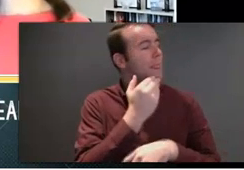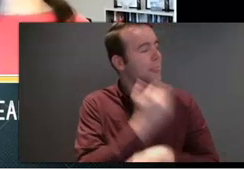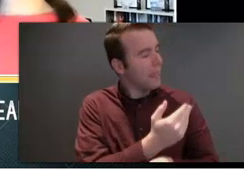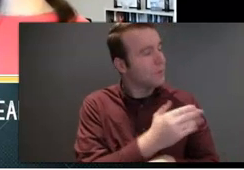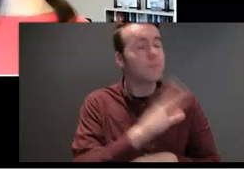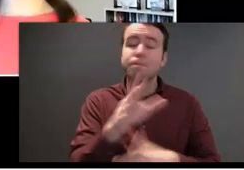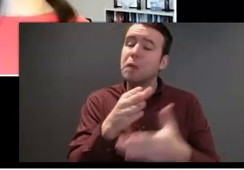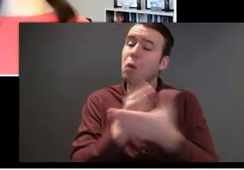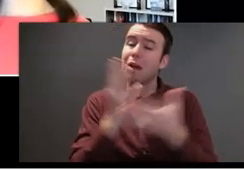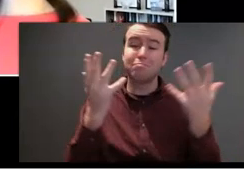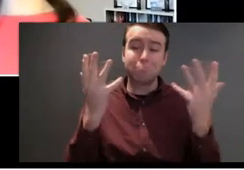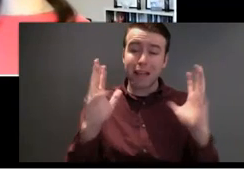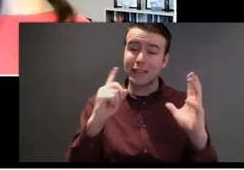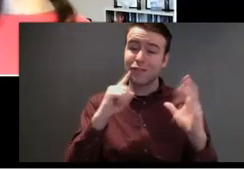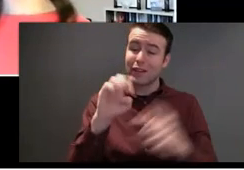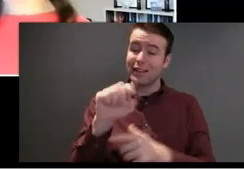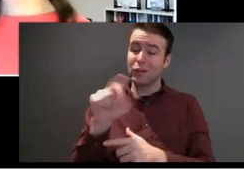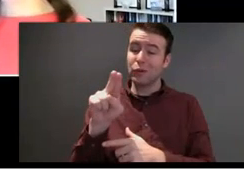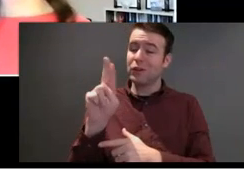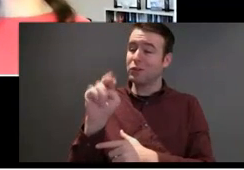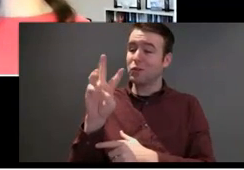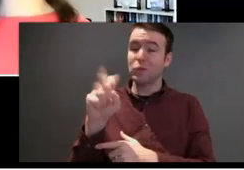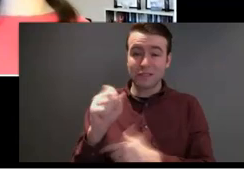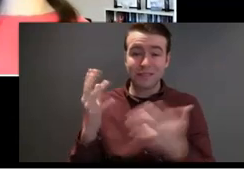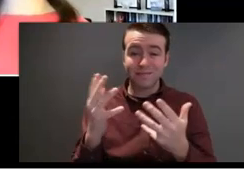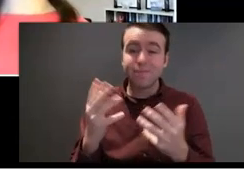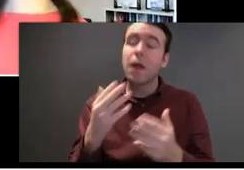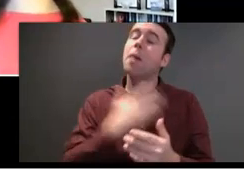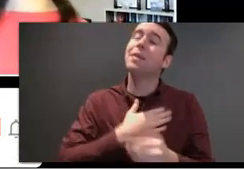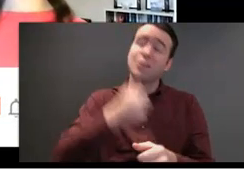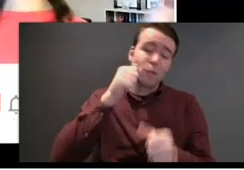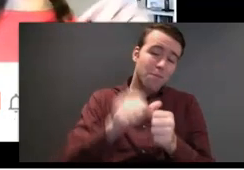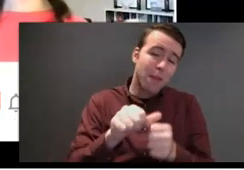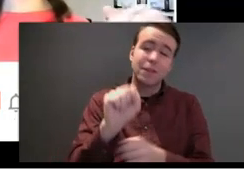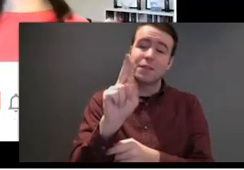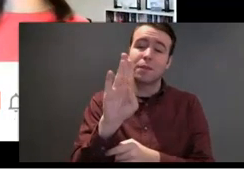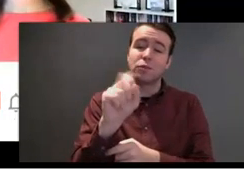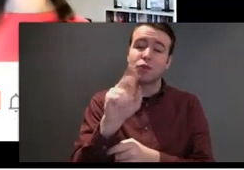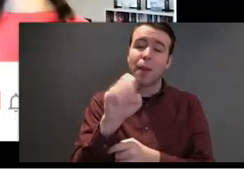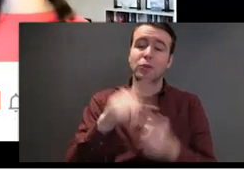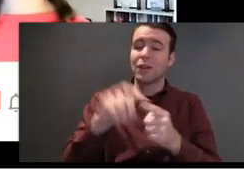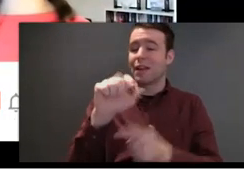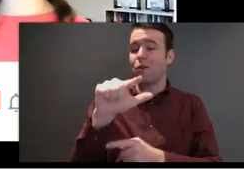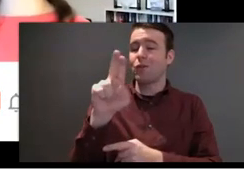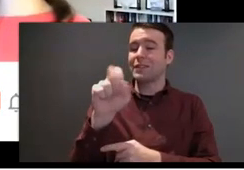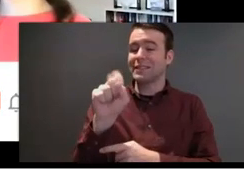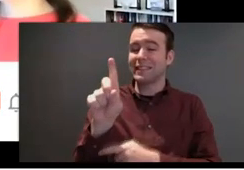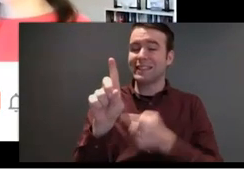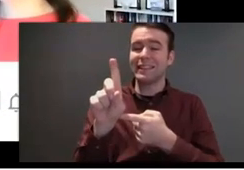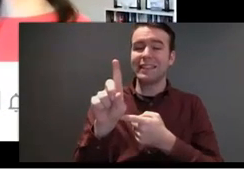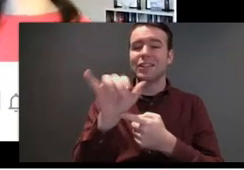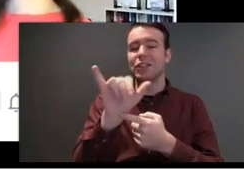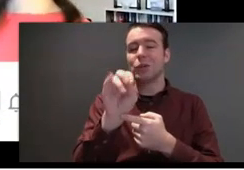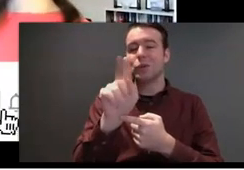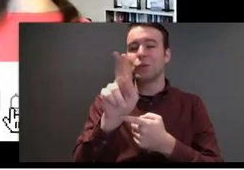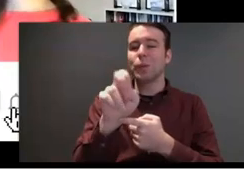All right, so that's it for EGU News and for our EGU News update. Please remember to subscribe to the Elk Grove Unified School District's YouTube